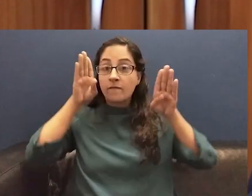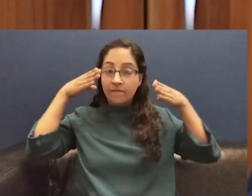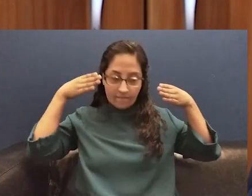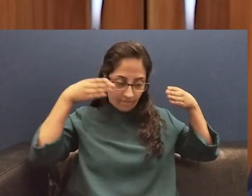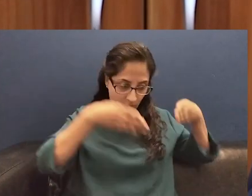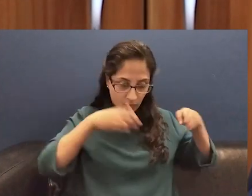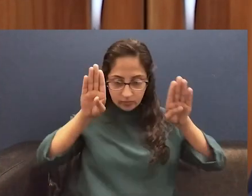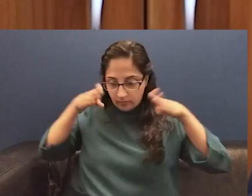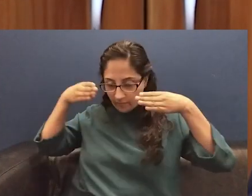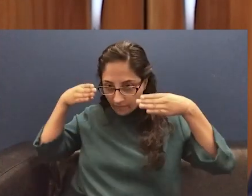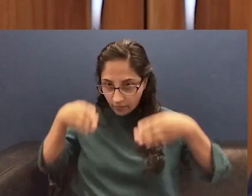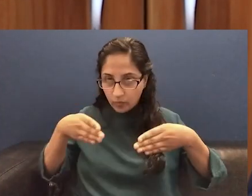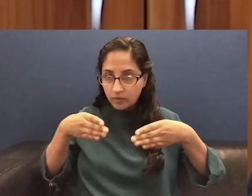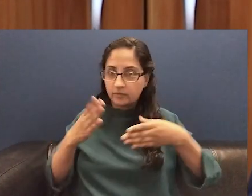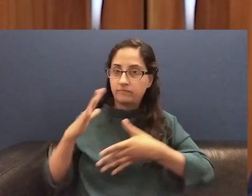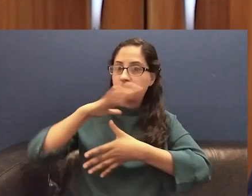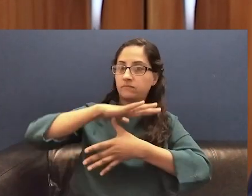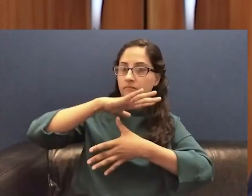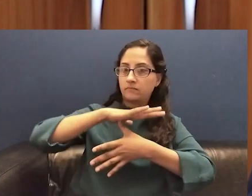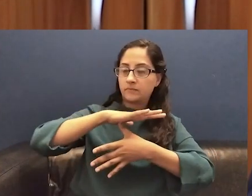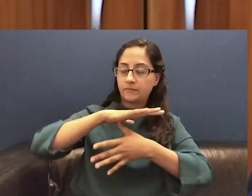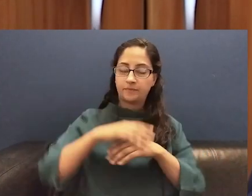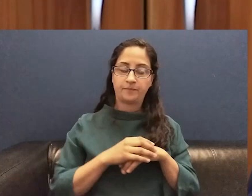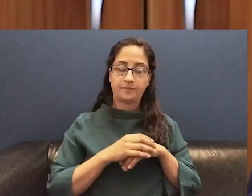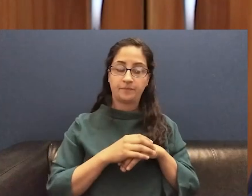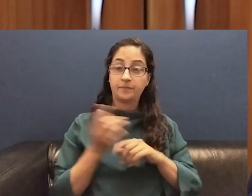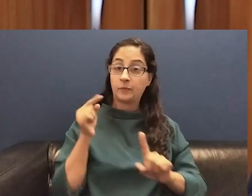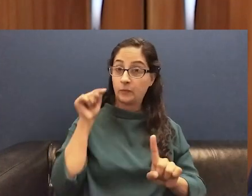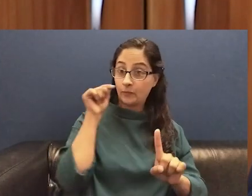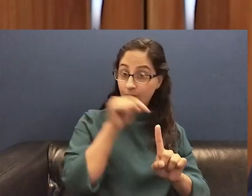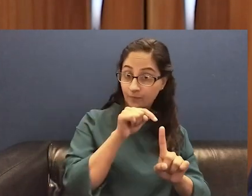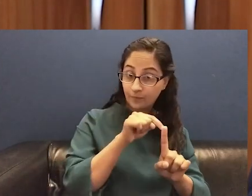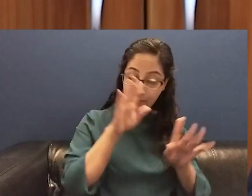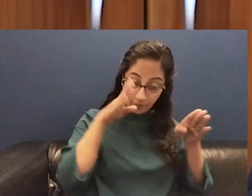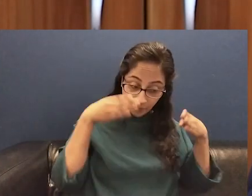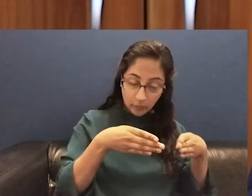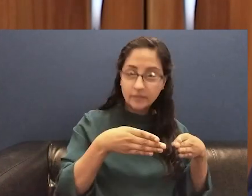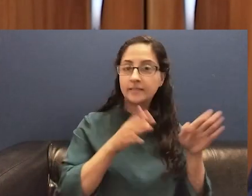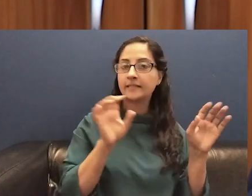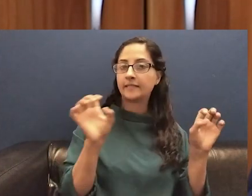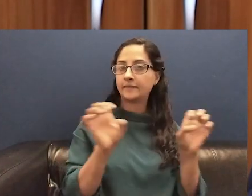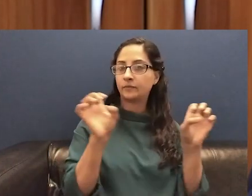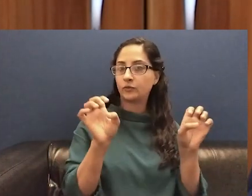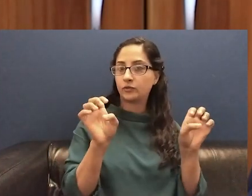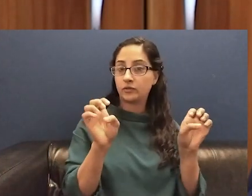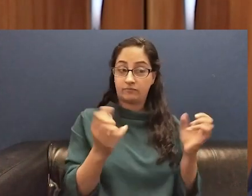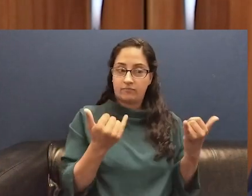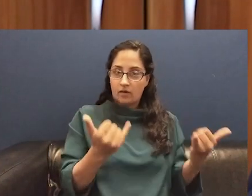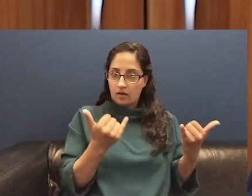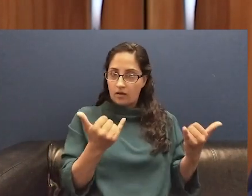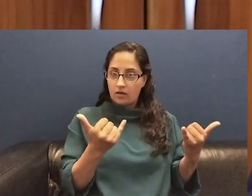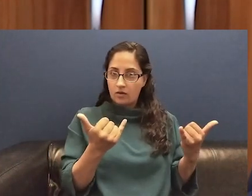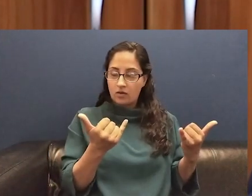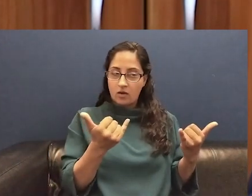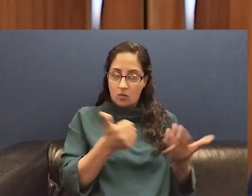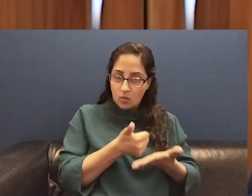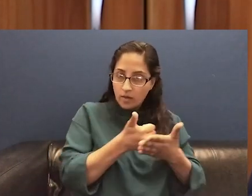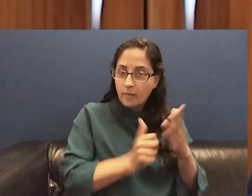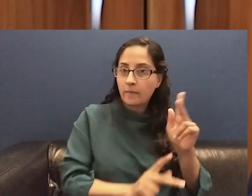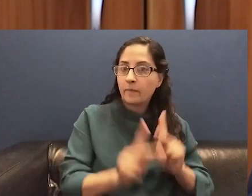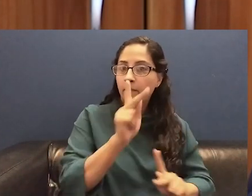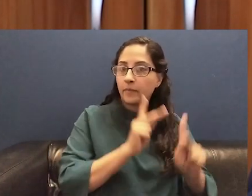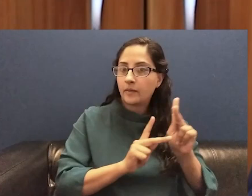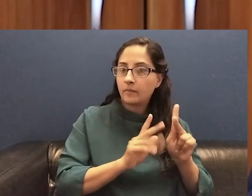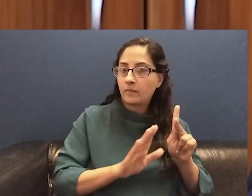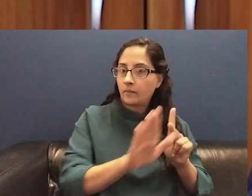provide assistance to the people in these very difficult times, but also we focused on continuation